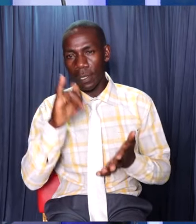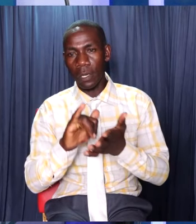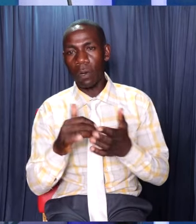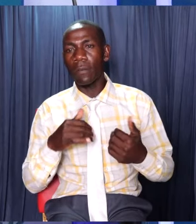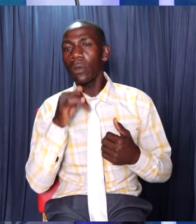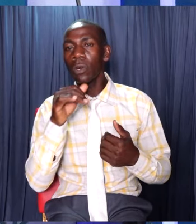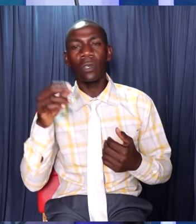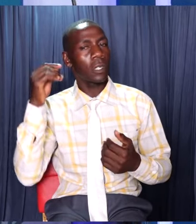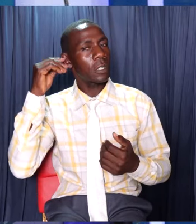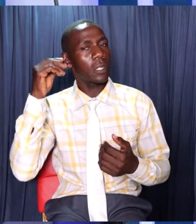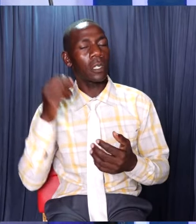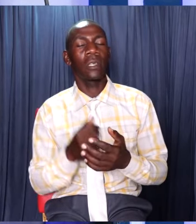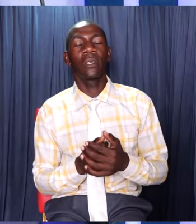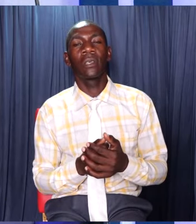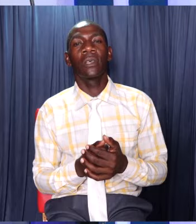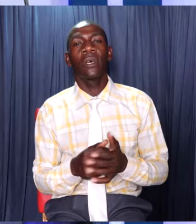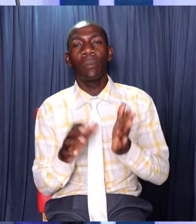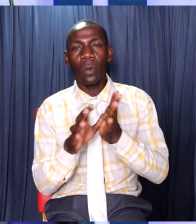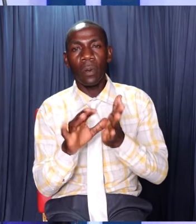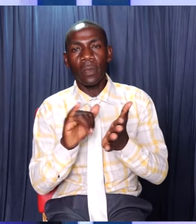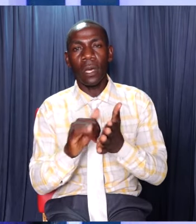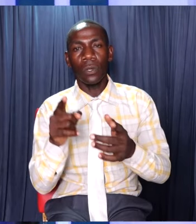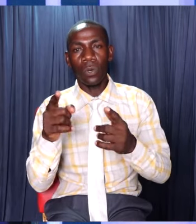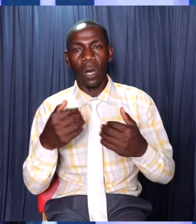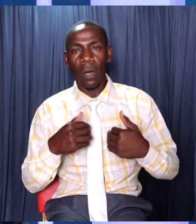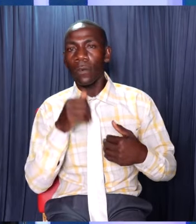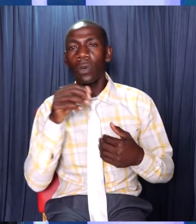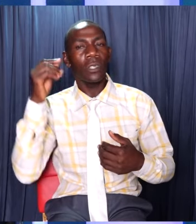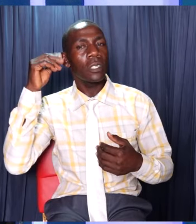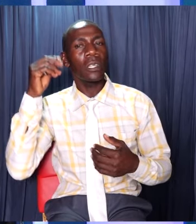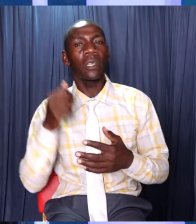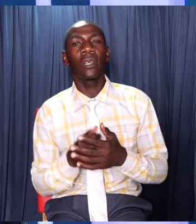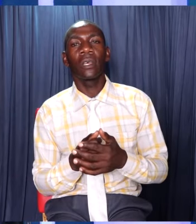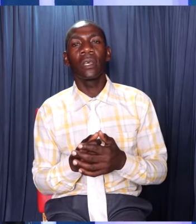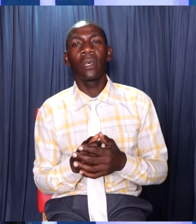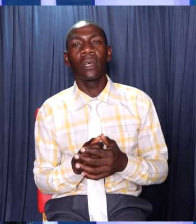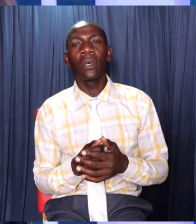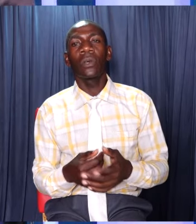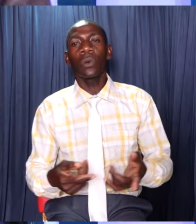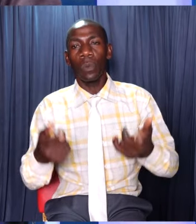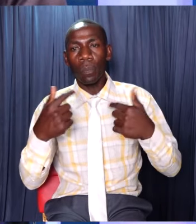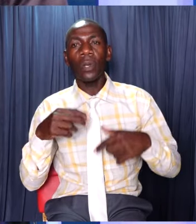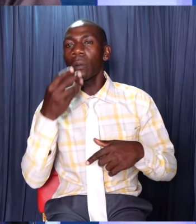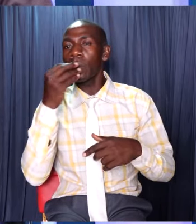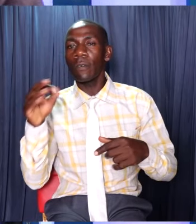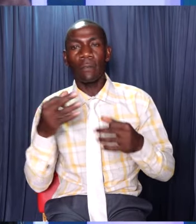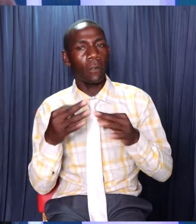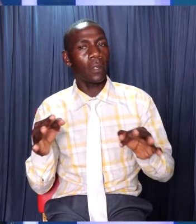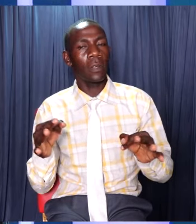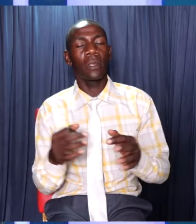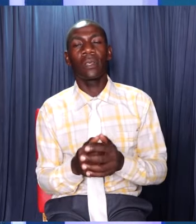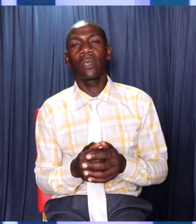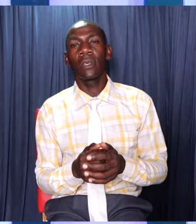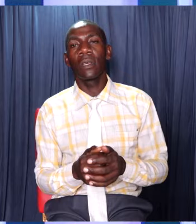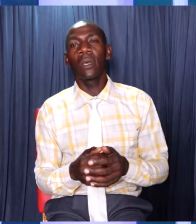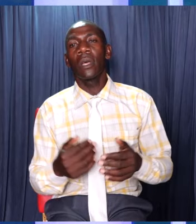ulionayo usikilizi. All the wrongs you have, you don't listen. Taabu ulionayo usikilizi. The problems you have, you don't listen. Hata unajiletea laana bure. You are causing curses to